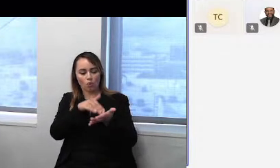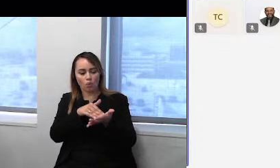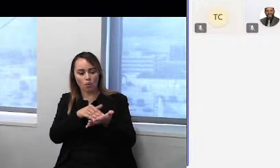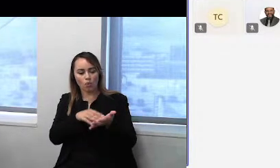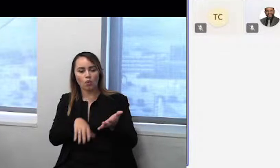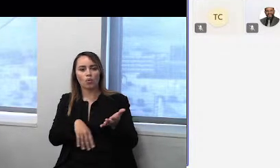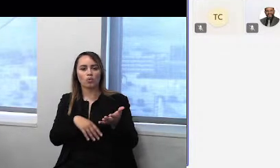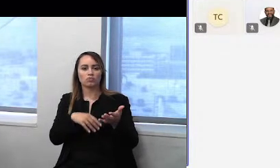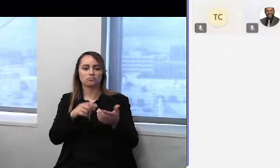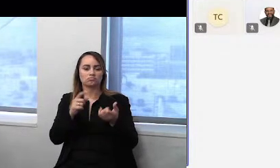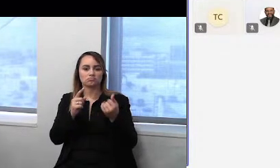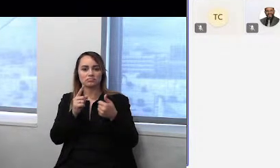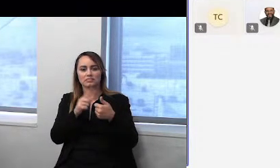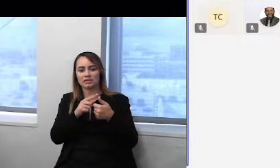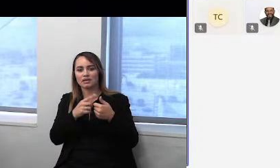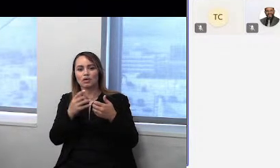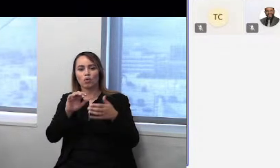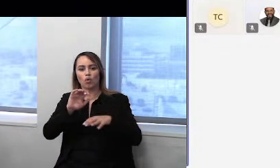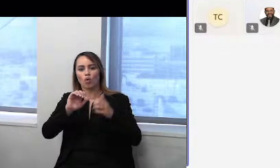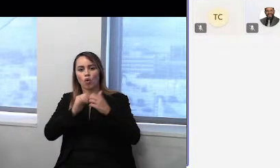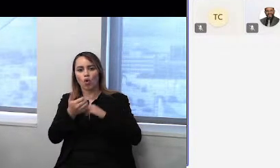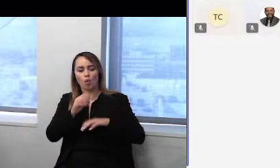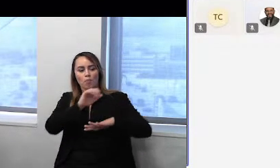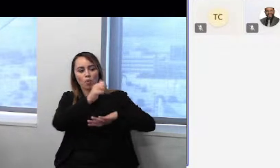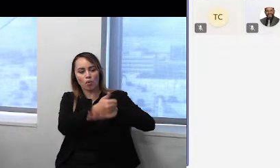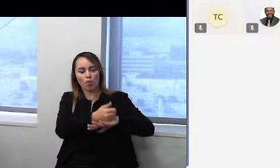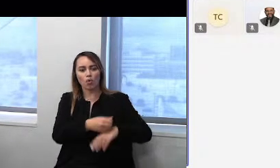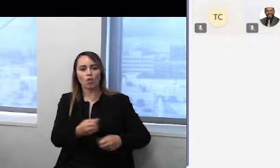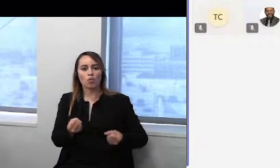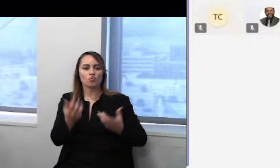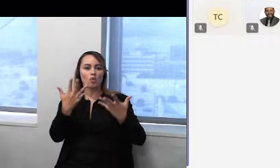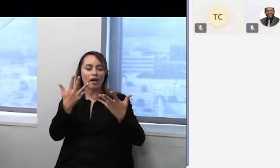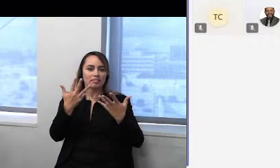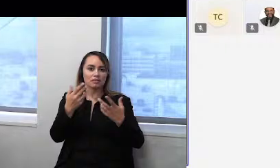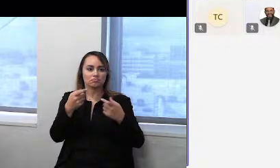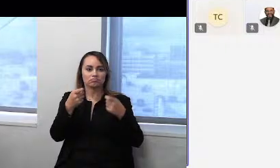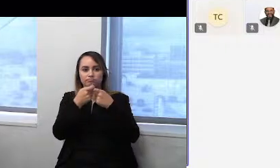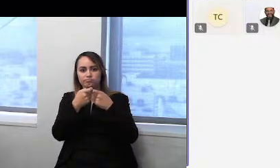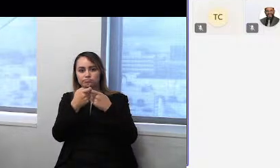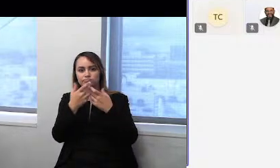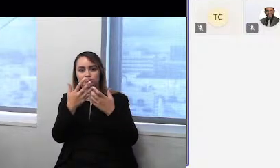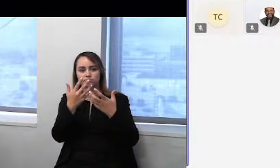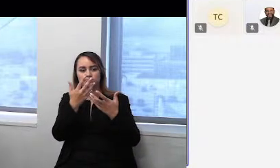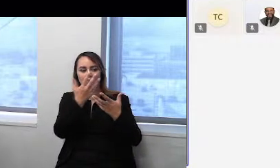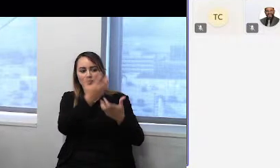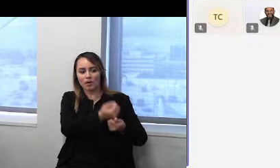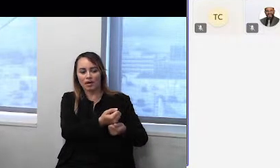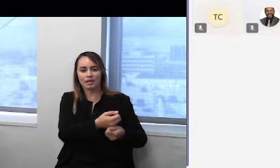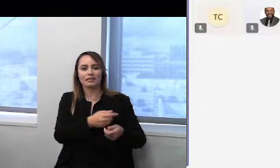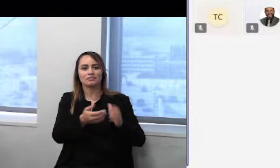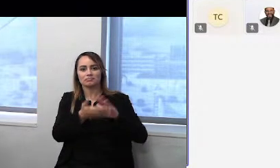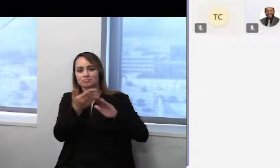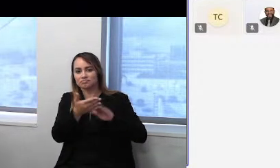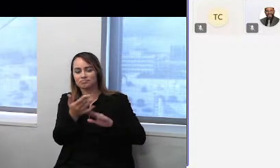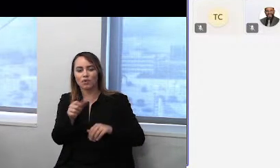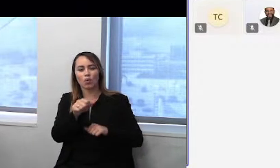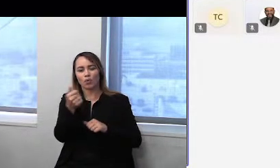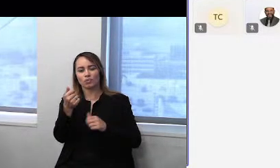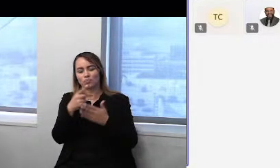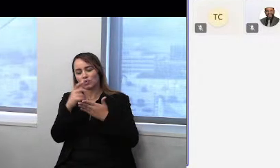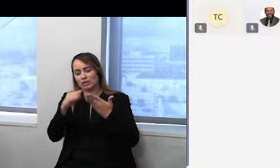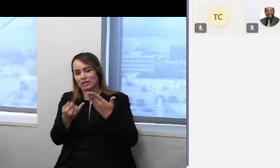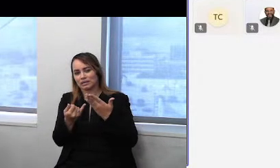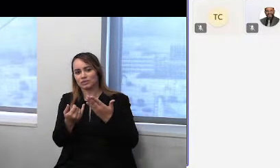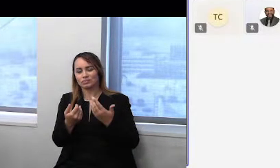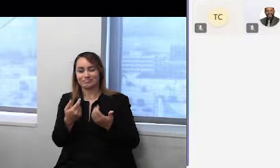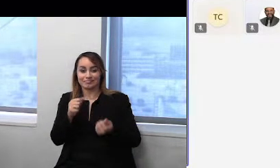more detailed than sometimes it exists in a particular project. It is a challenge. It's a challenge